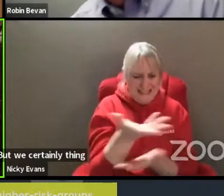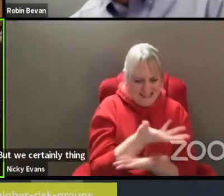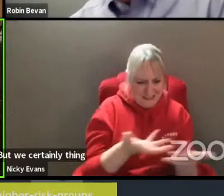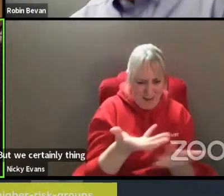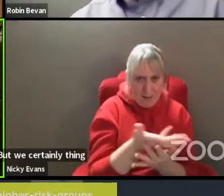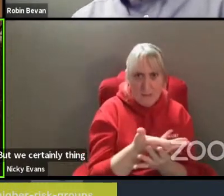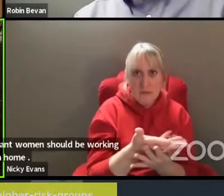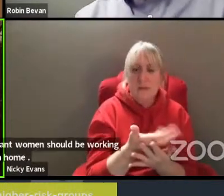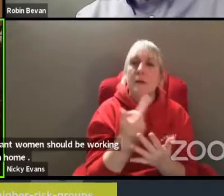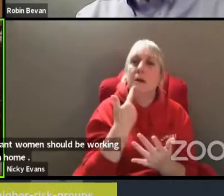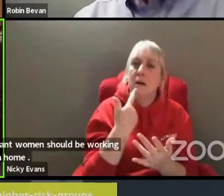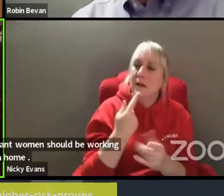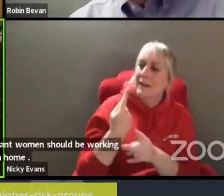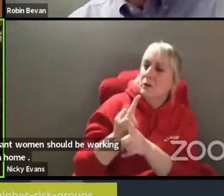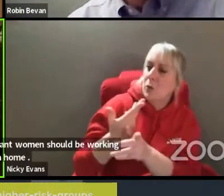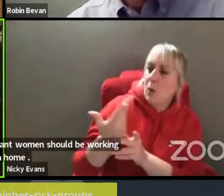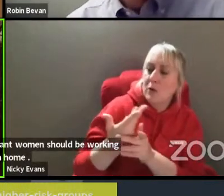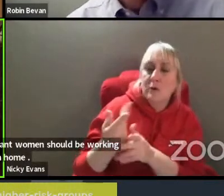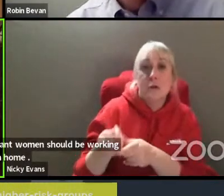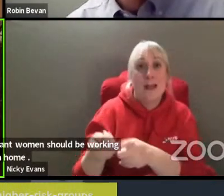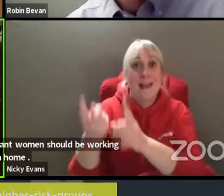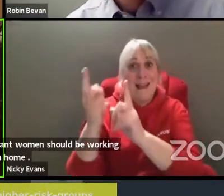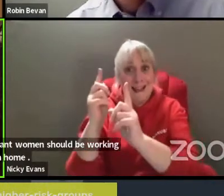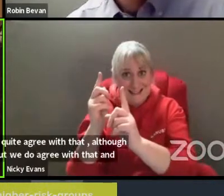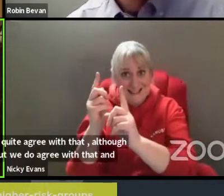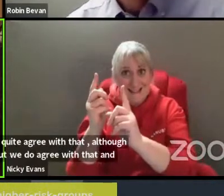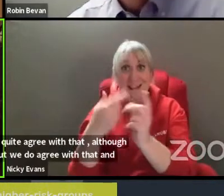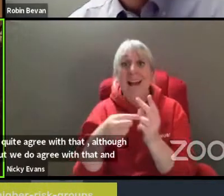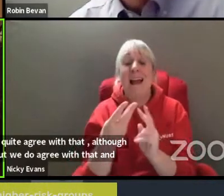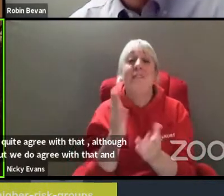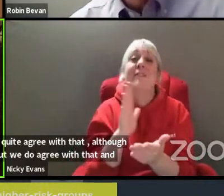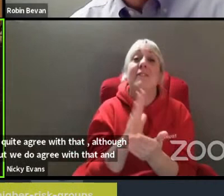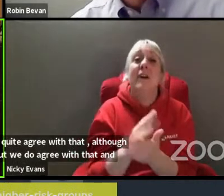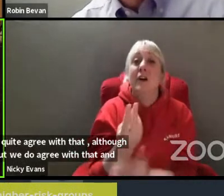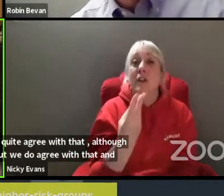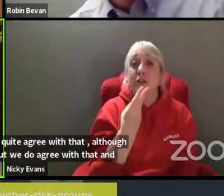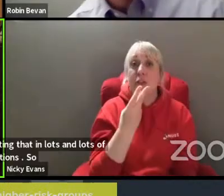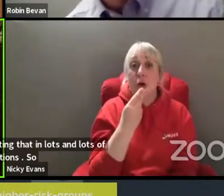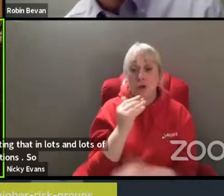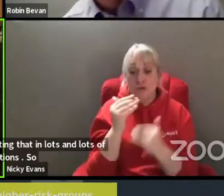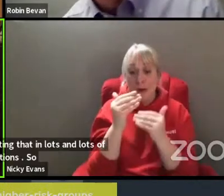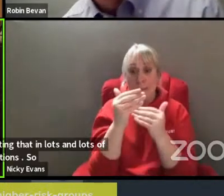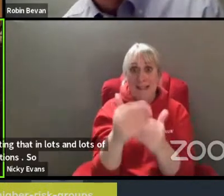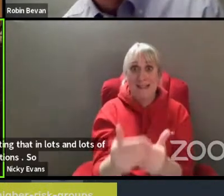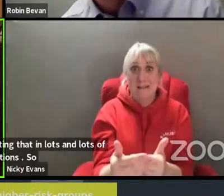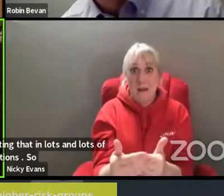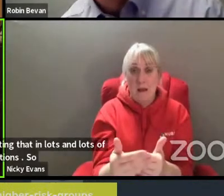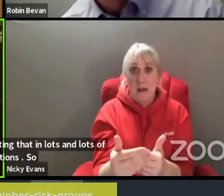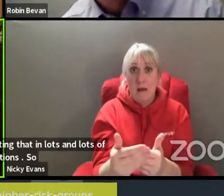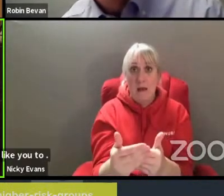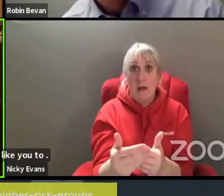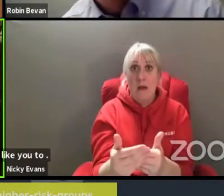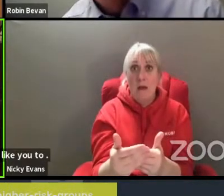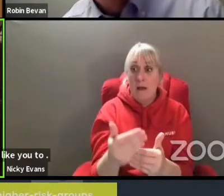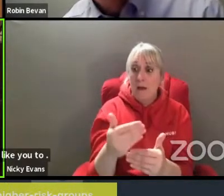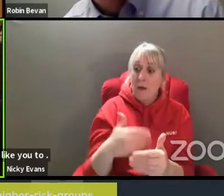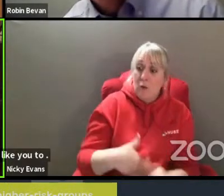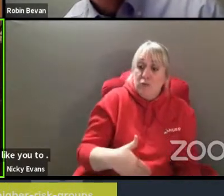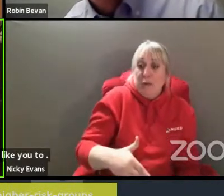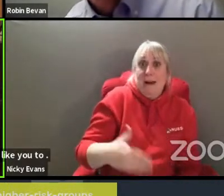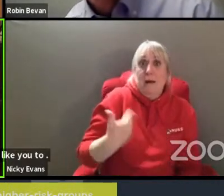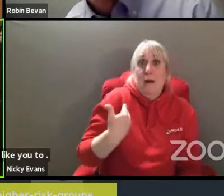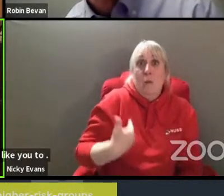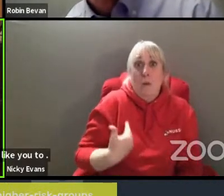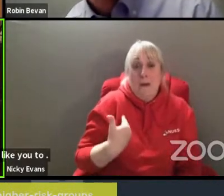can we protect this person? And then if we've got a 3rd trimester, if we've vaccinated other people and the 3rd trimester woman is there with the